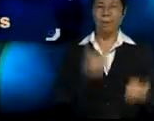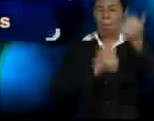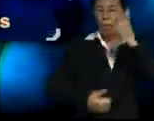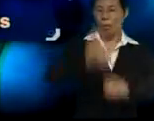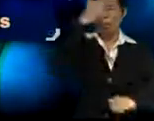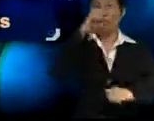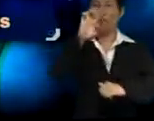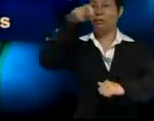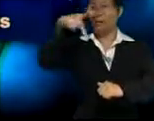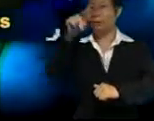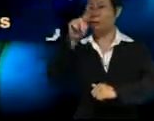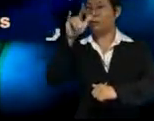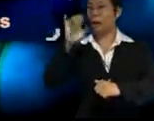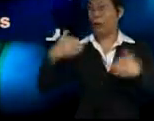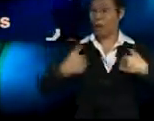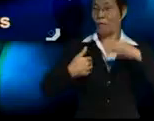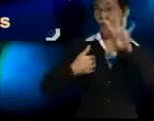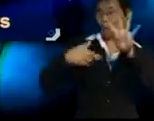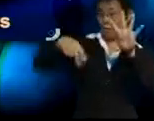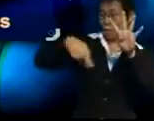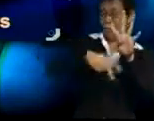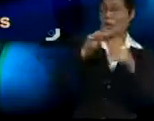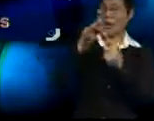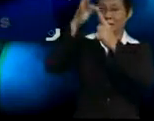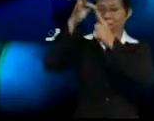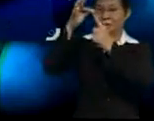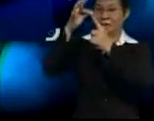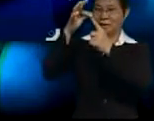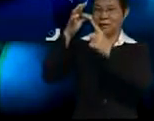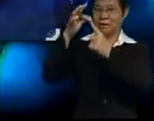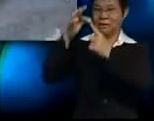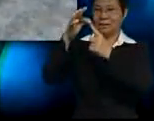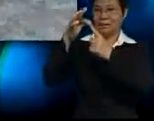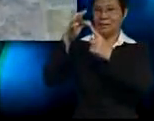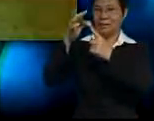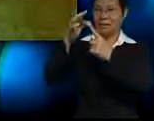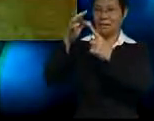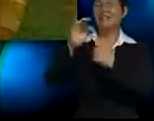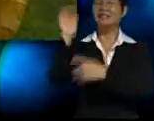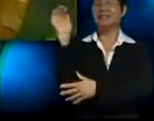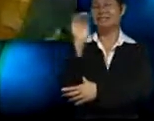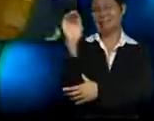Most reptiles have 4 limbs, except their snakes.